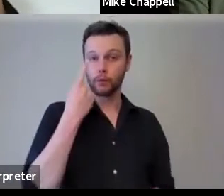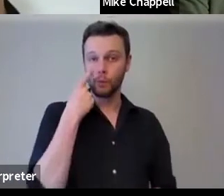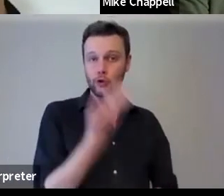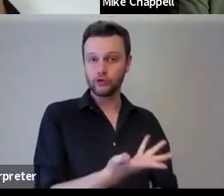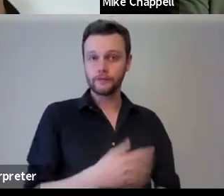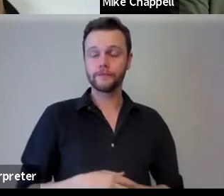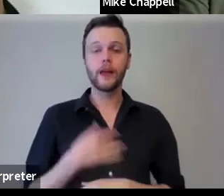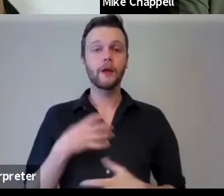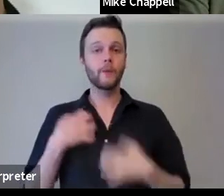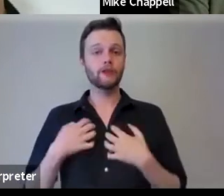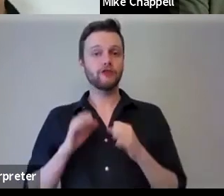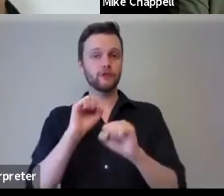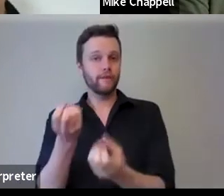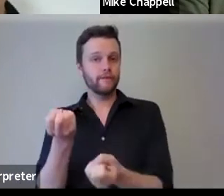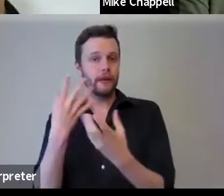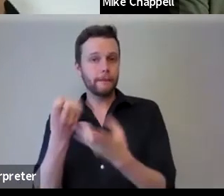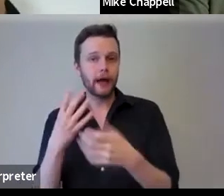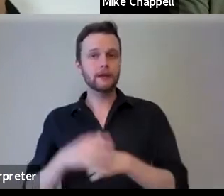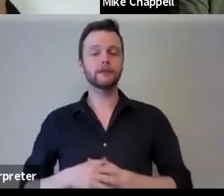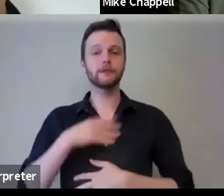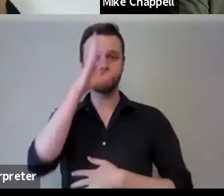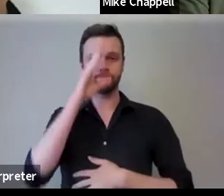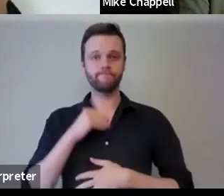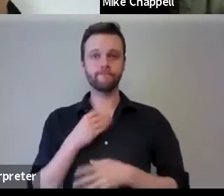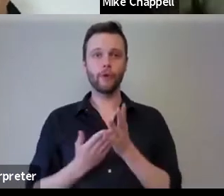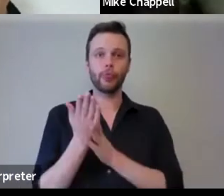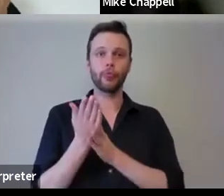we'd be interested in your feedback. You can contact us on